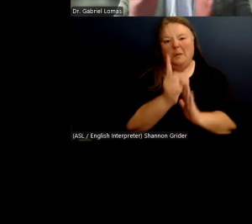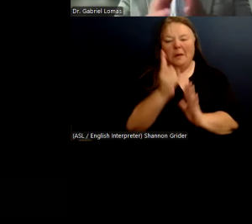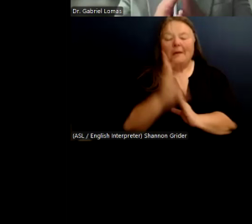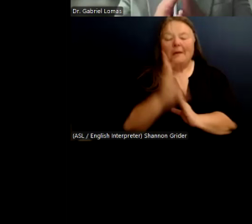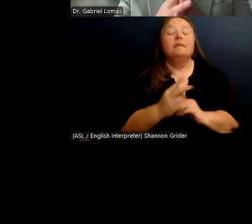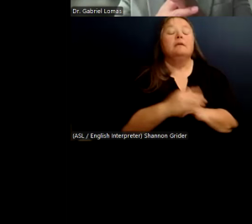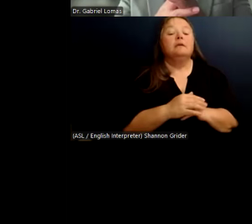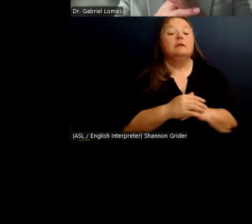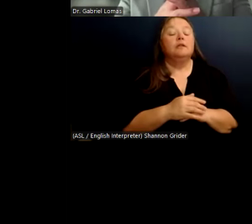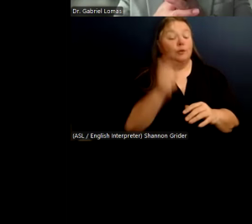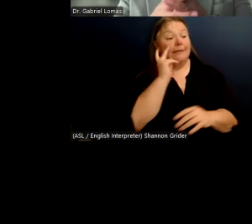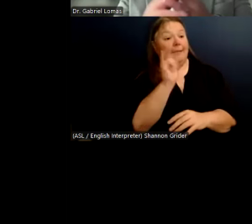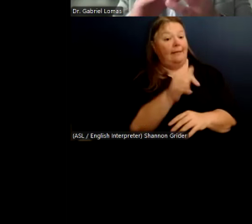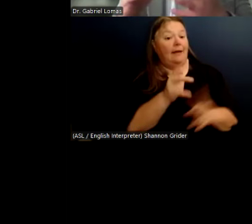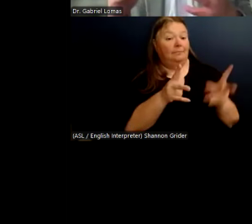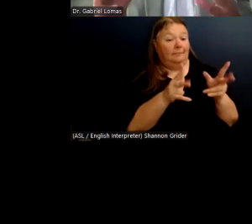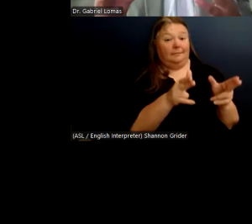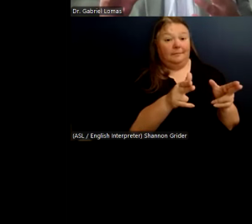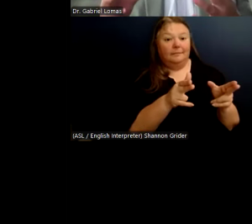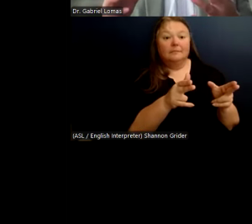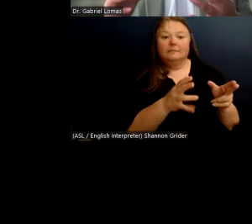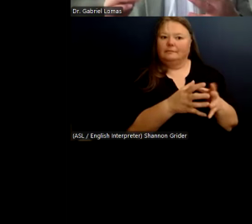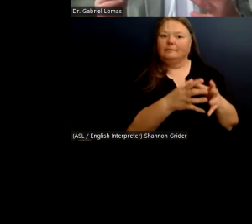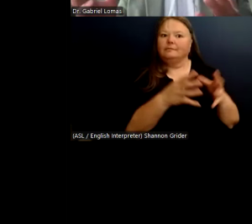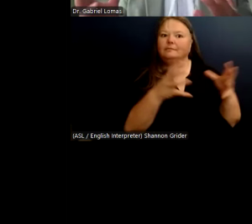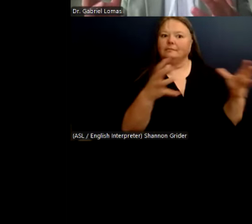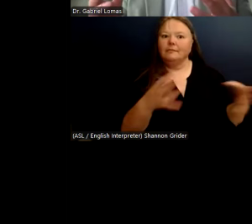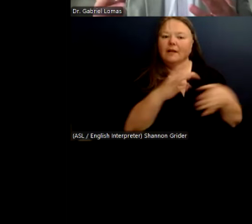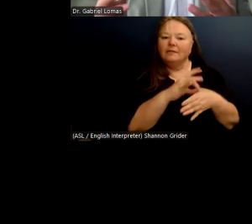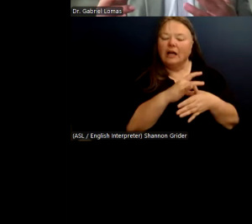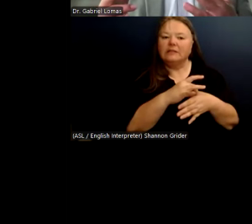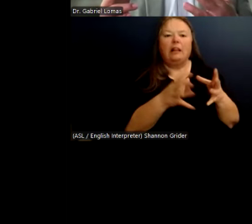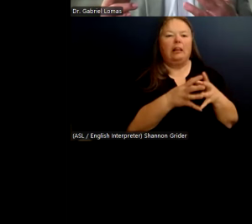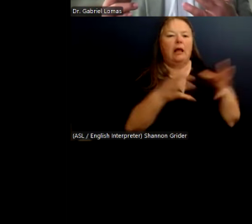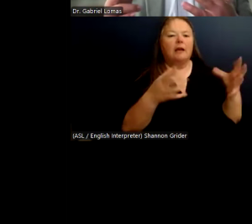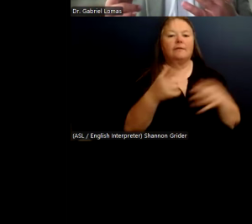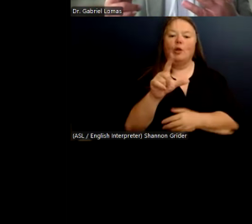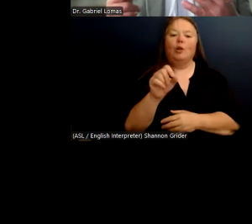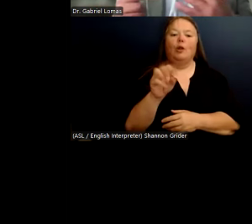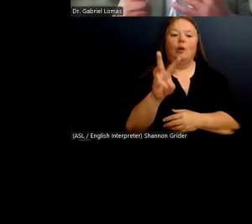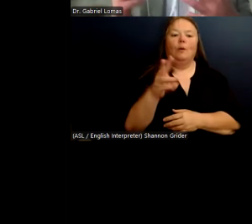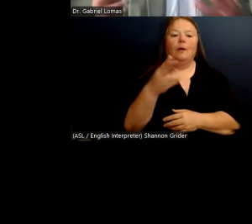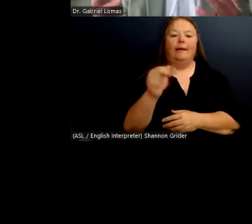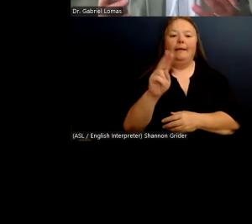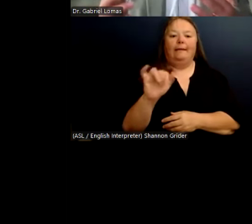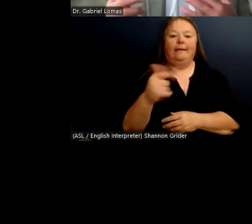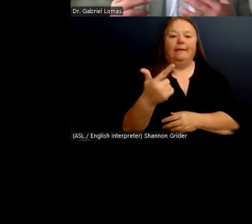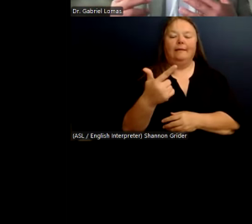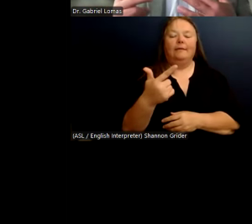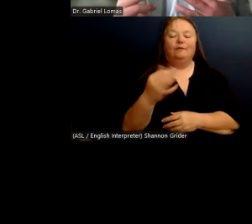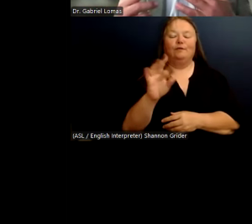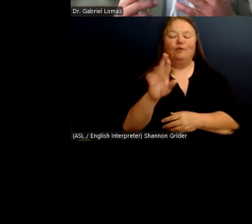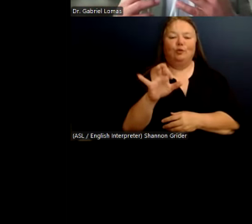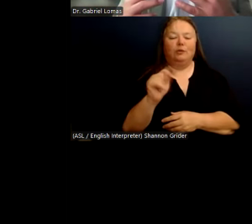see from that clip there that lots of different content, lots of low-hanging fruit, the language challenges that